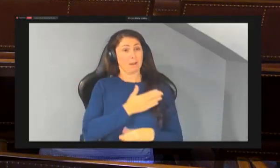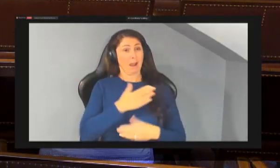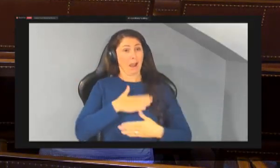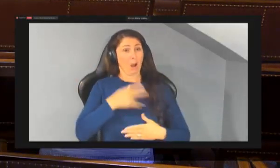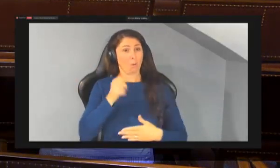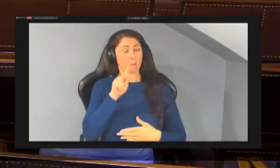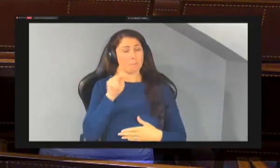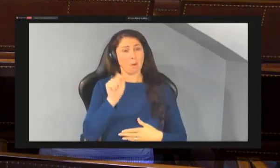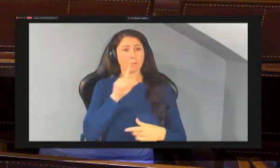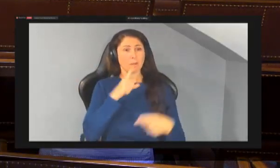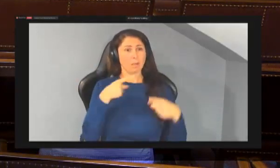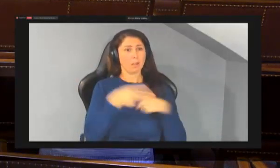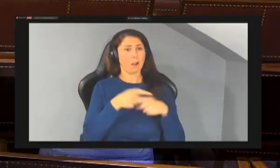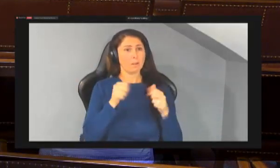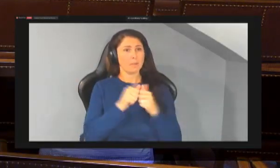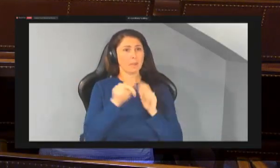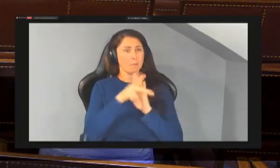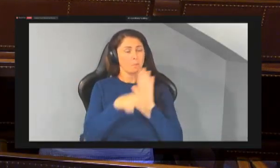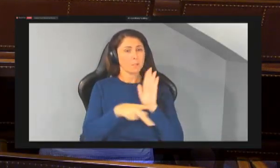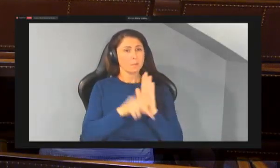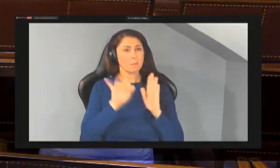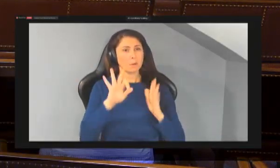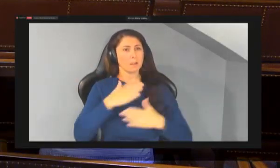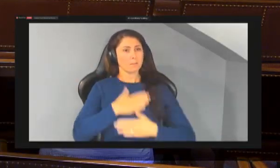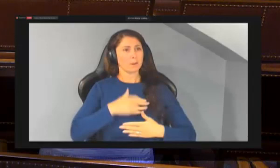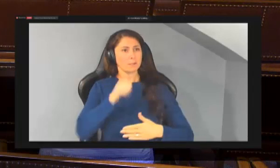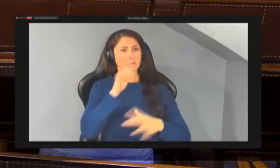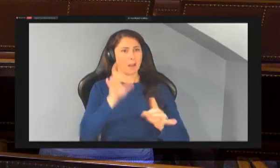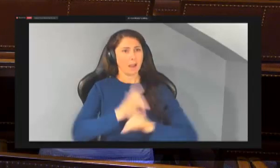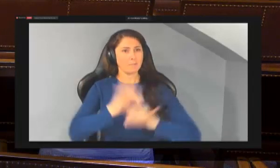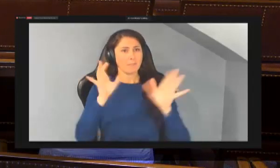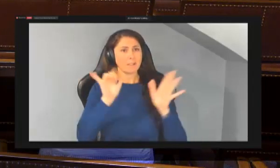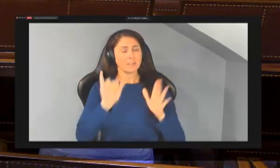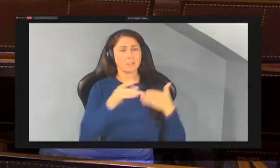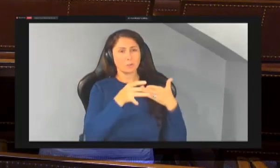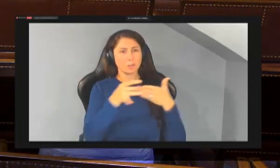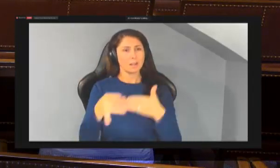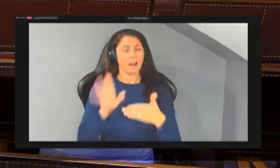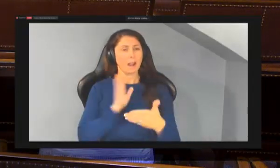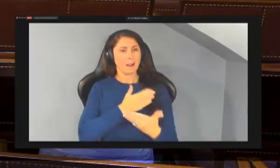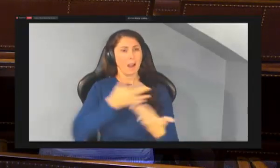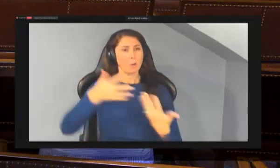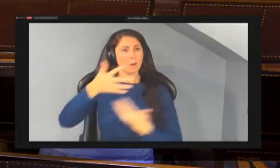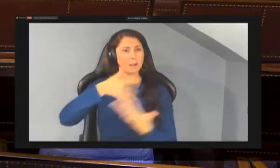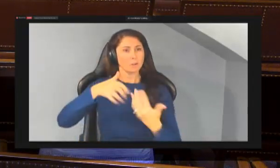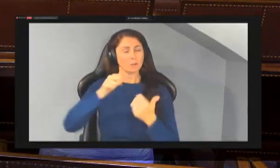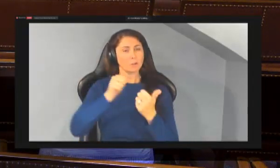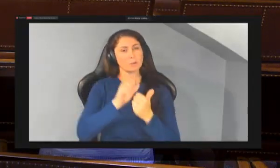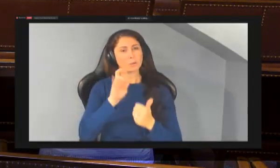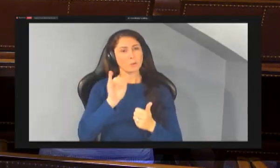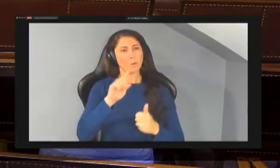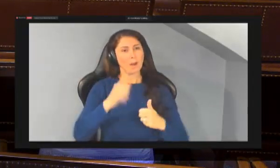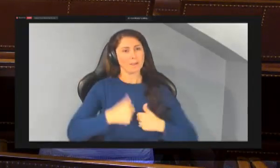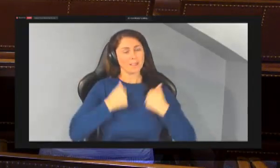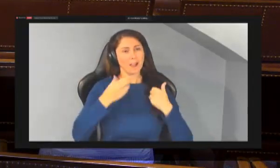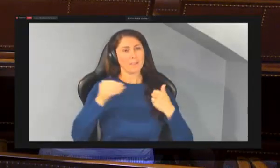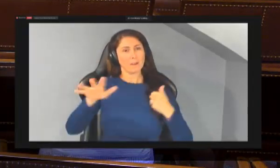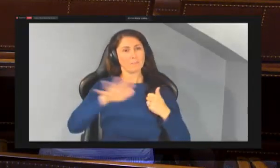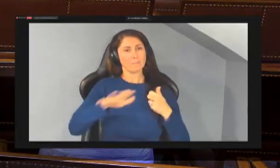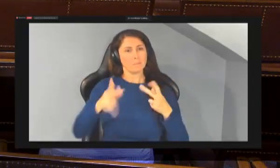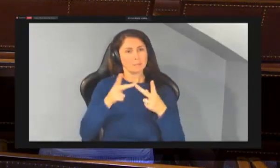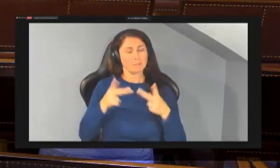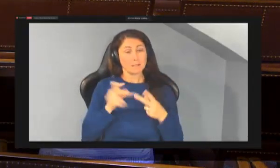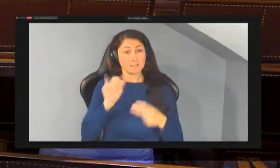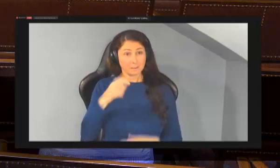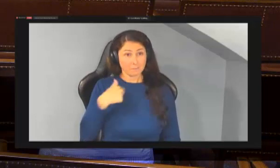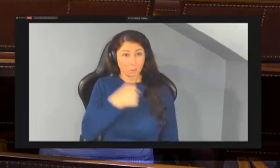the principles of conservation and nonviolence that should guide our interactions with wildlife and public spaces. If we